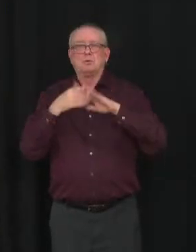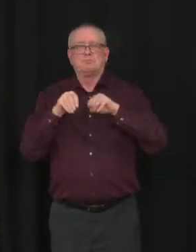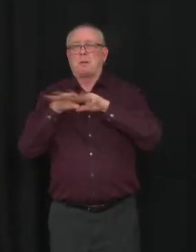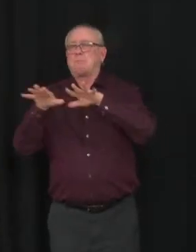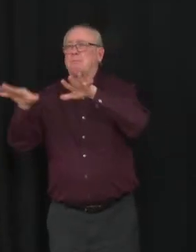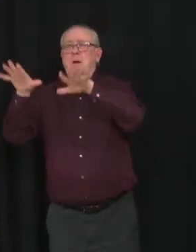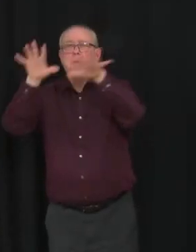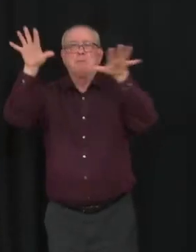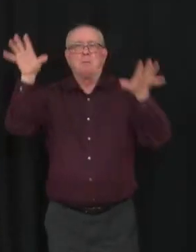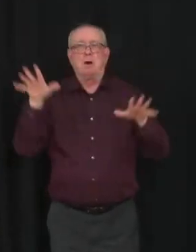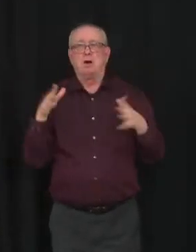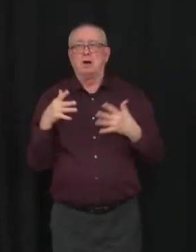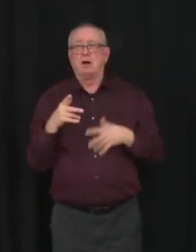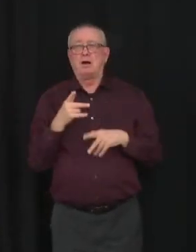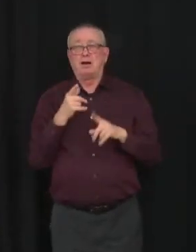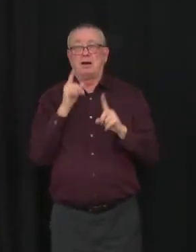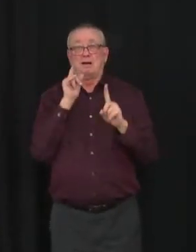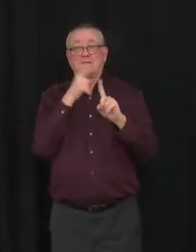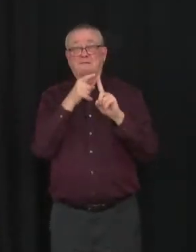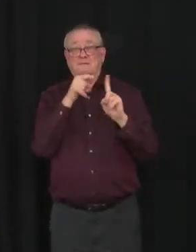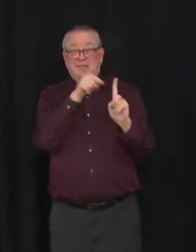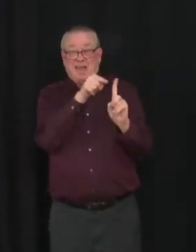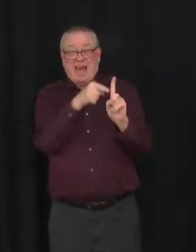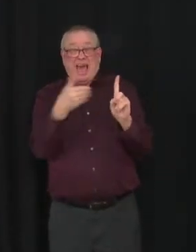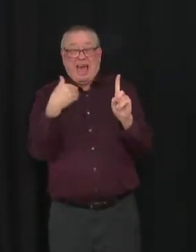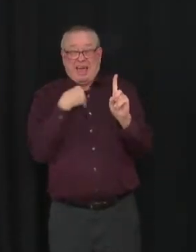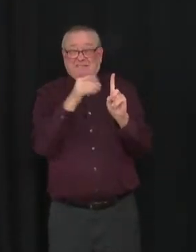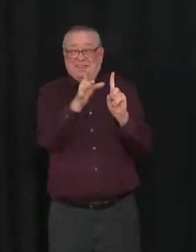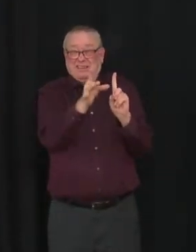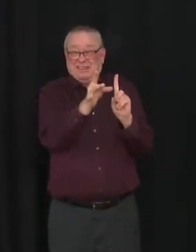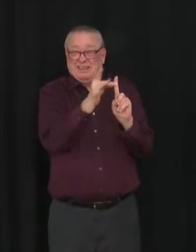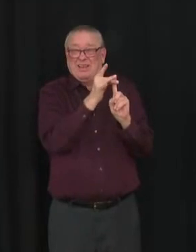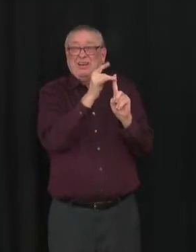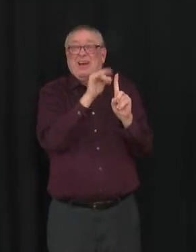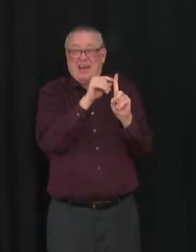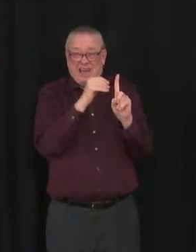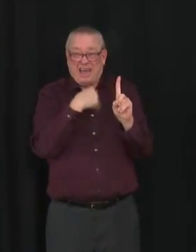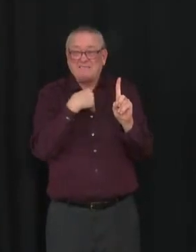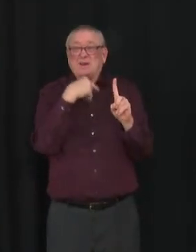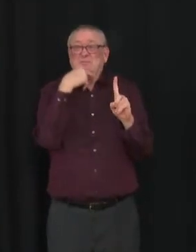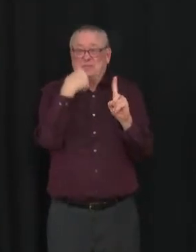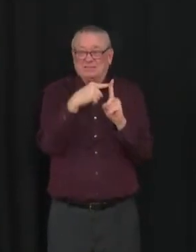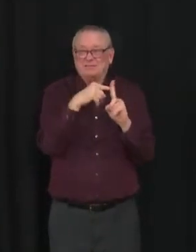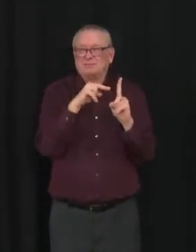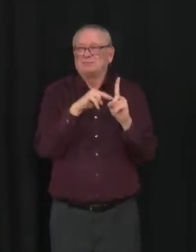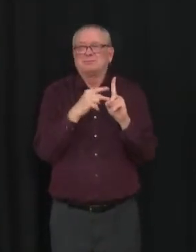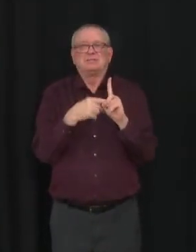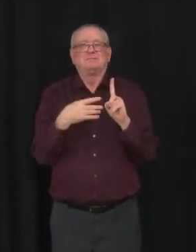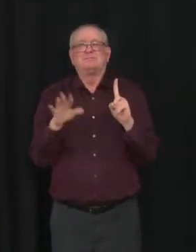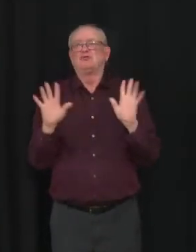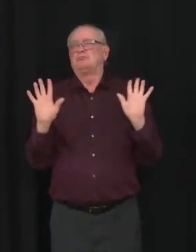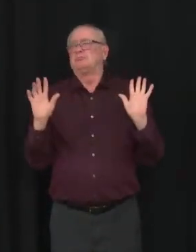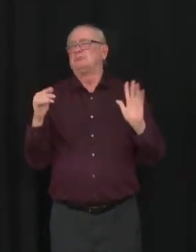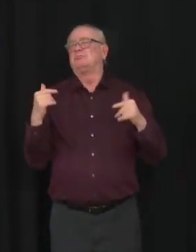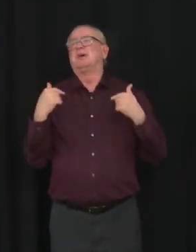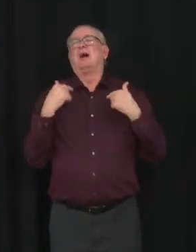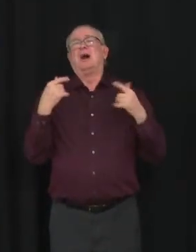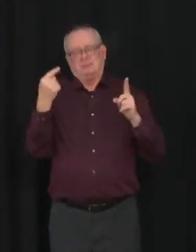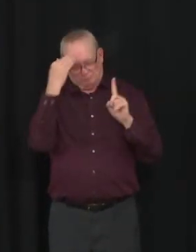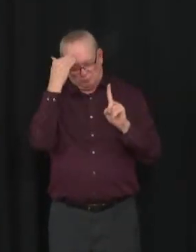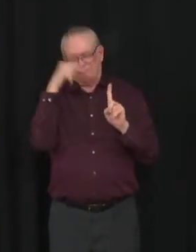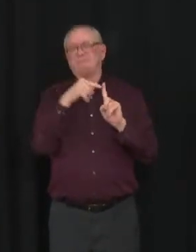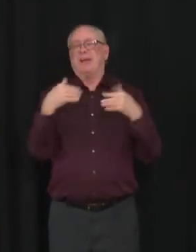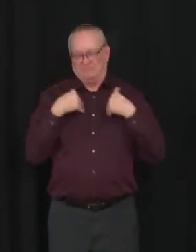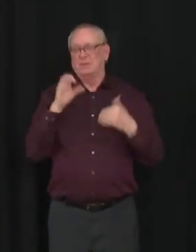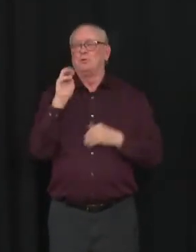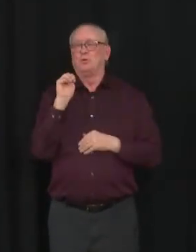someone tests positive for COVID-19, they should assume they have the Omicron variant. Given the rapidly increasing volumes